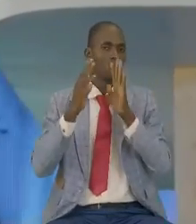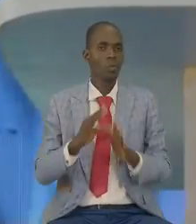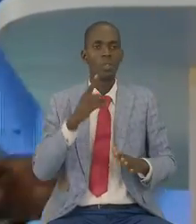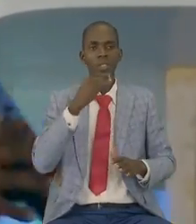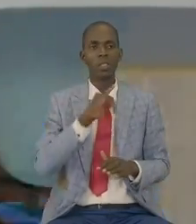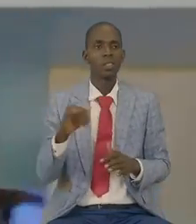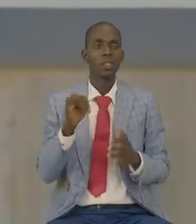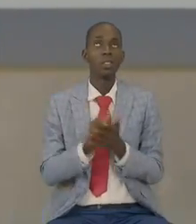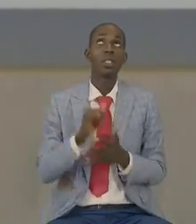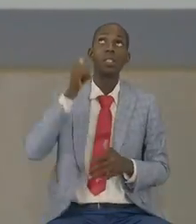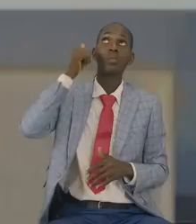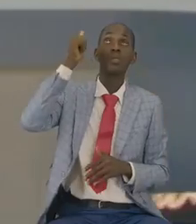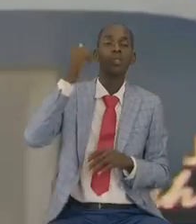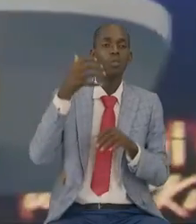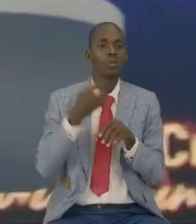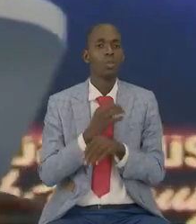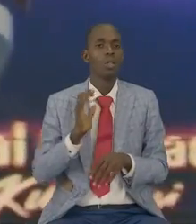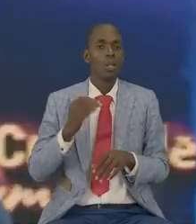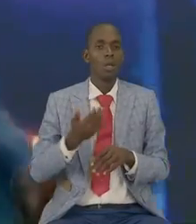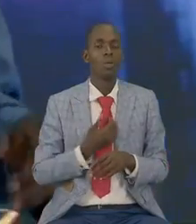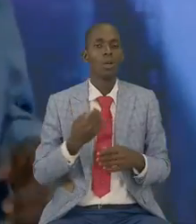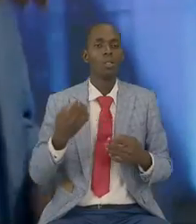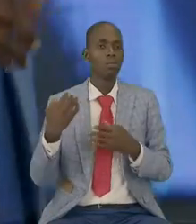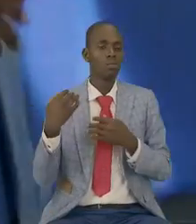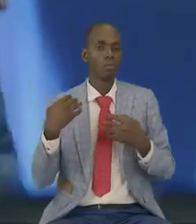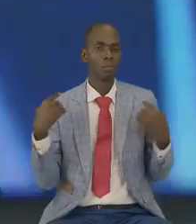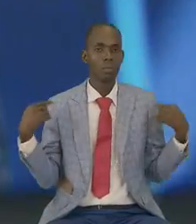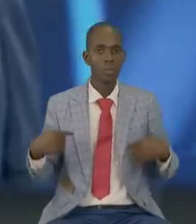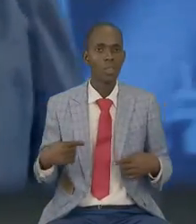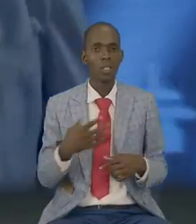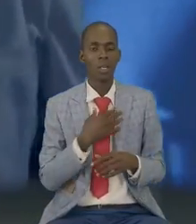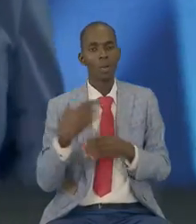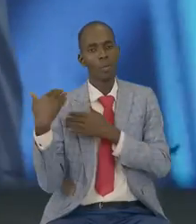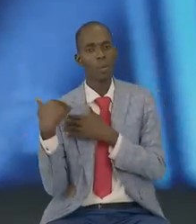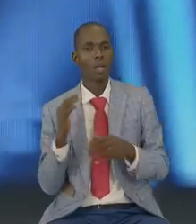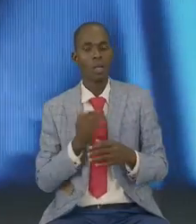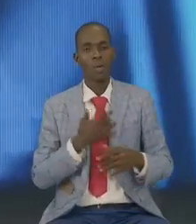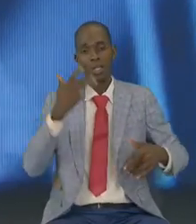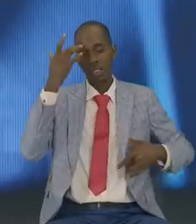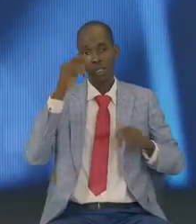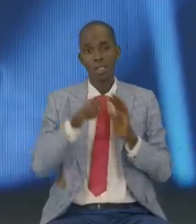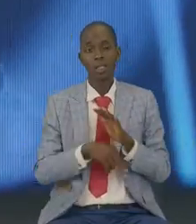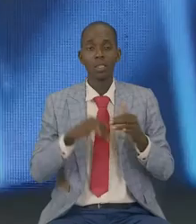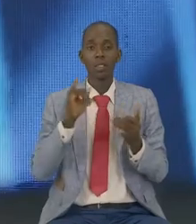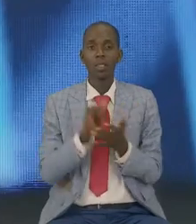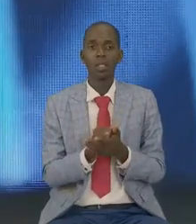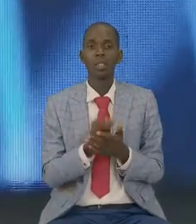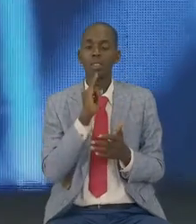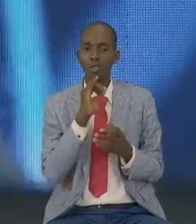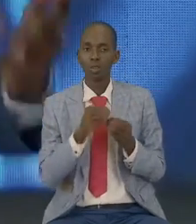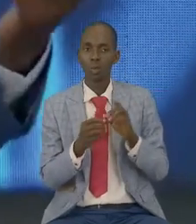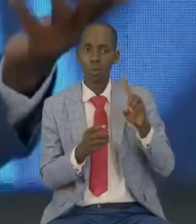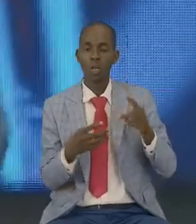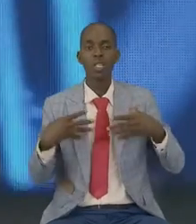infirmities and bear our sicknesses. Number one, that is the healing covenant